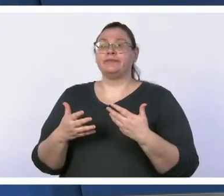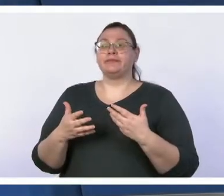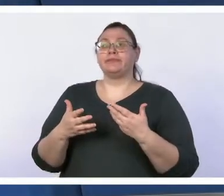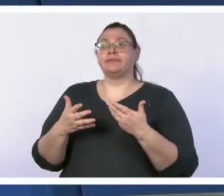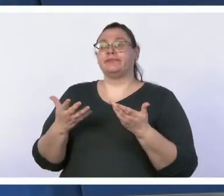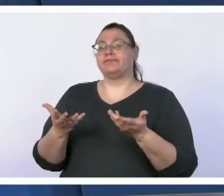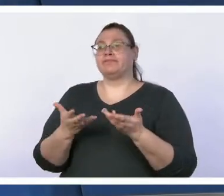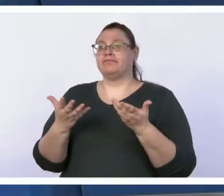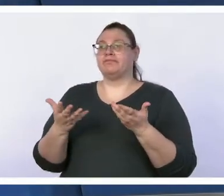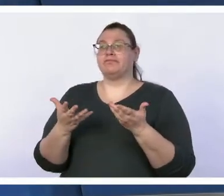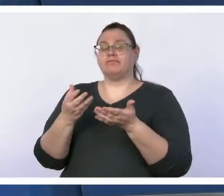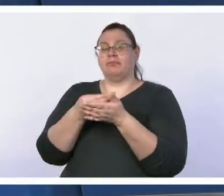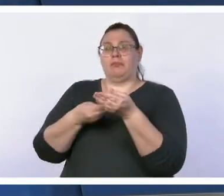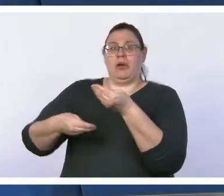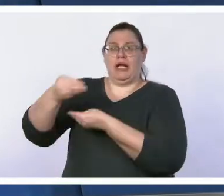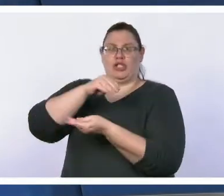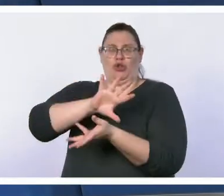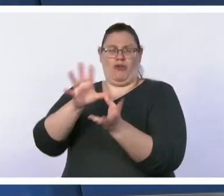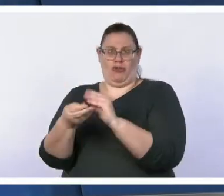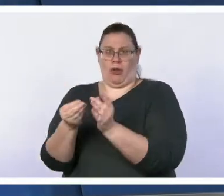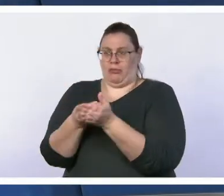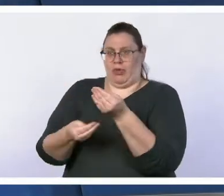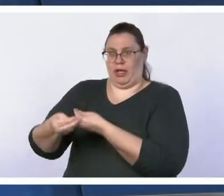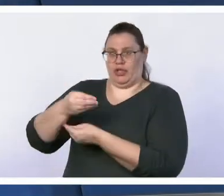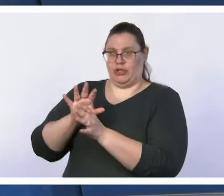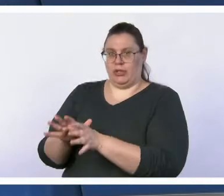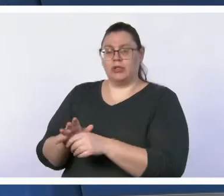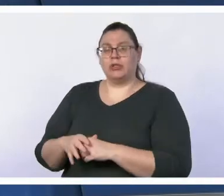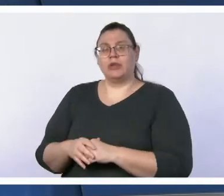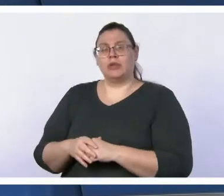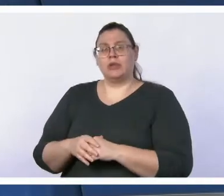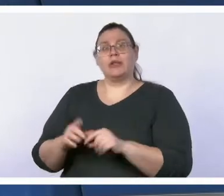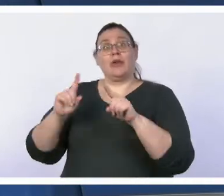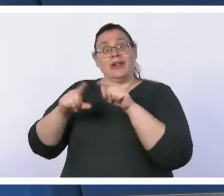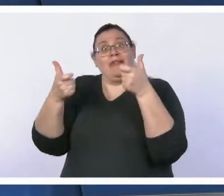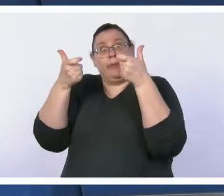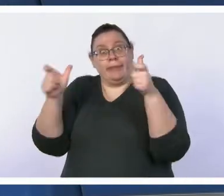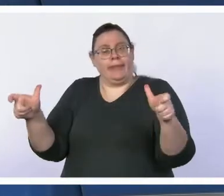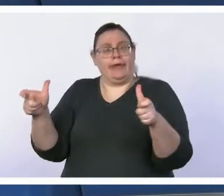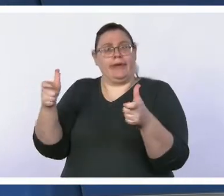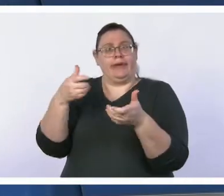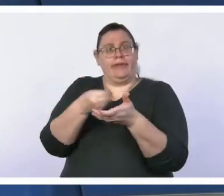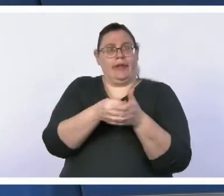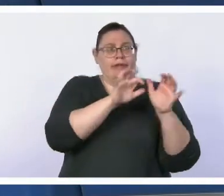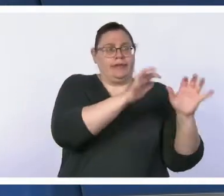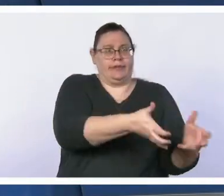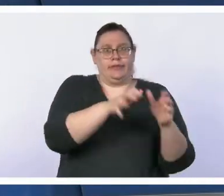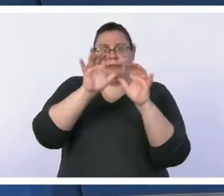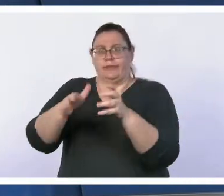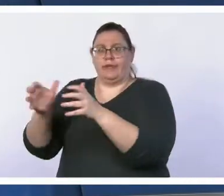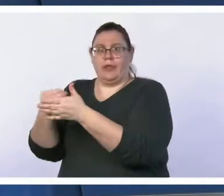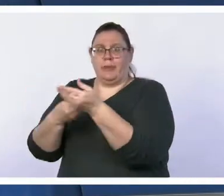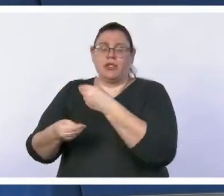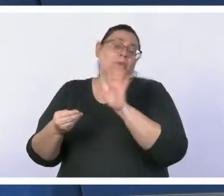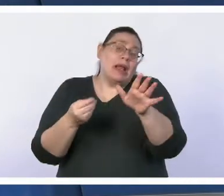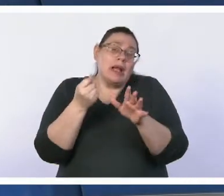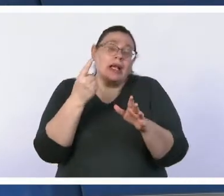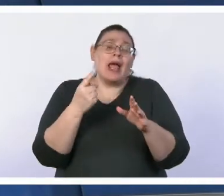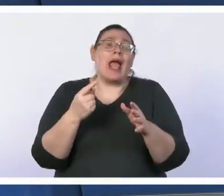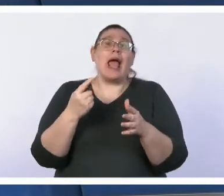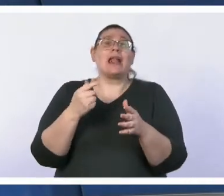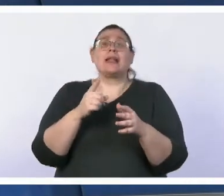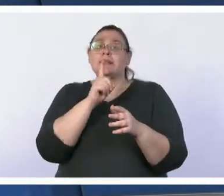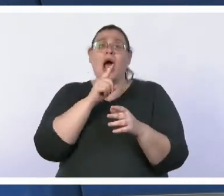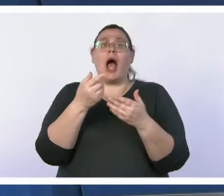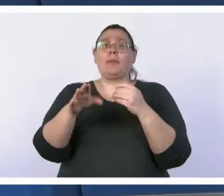budget at large, there are different major funds that make up the budget, and obviously they're funds within funds. So